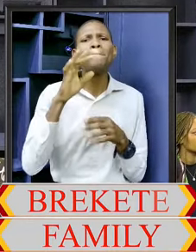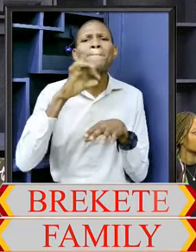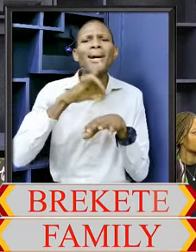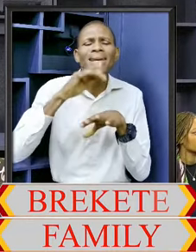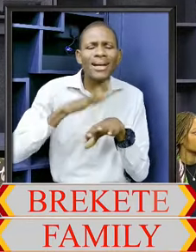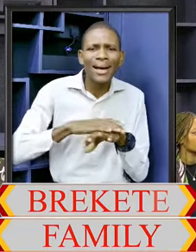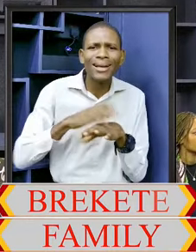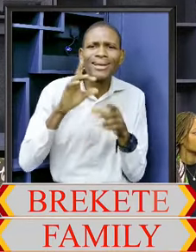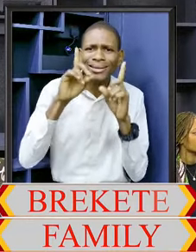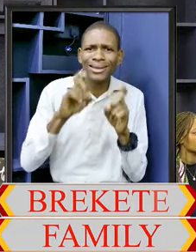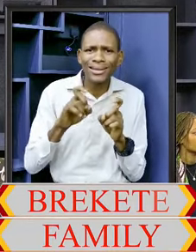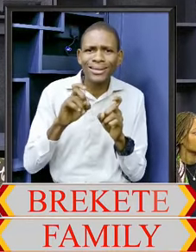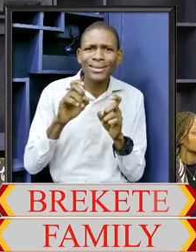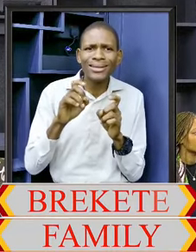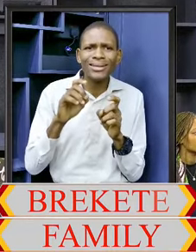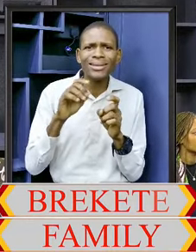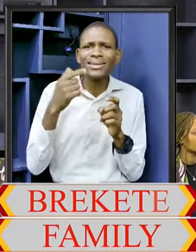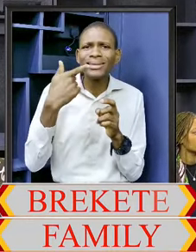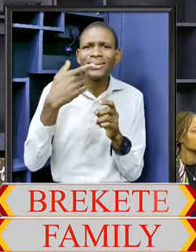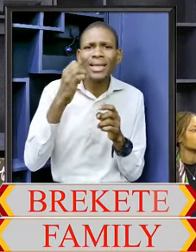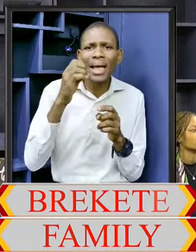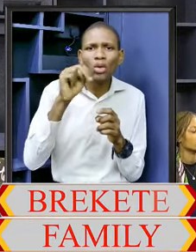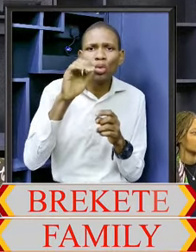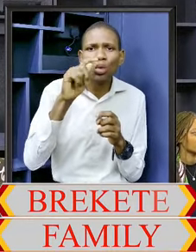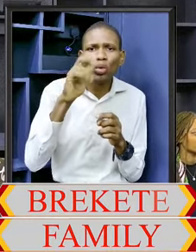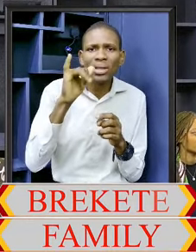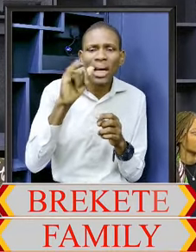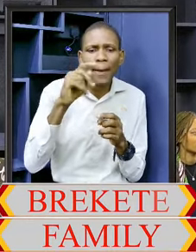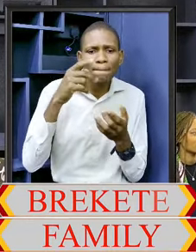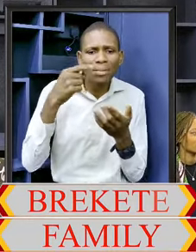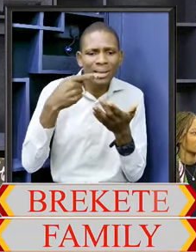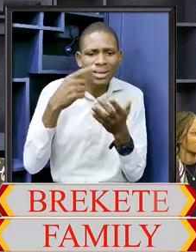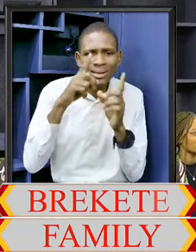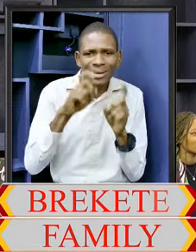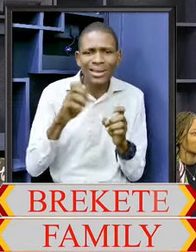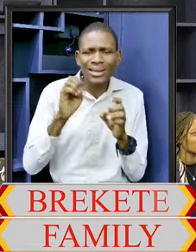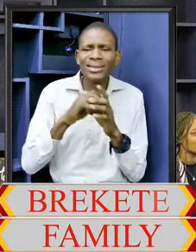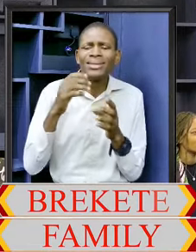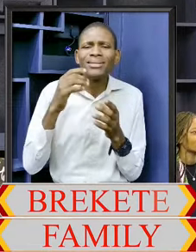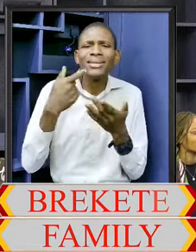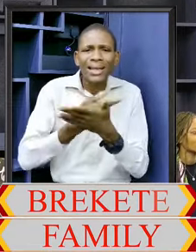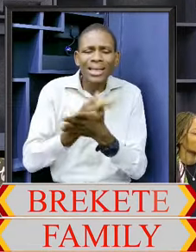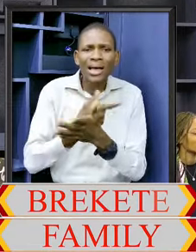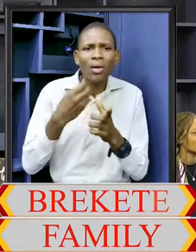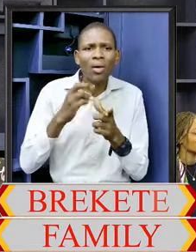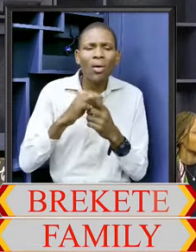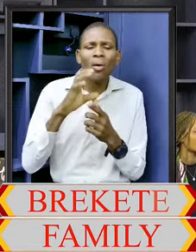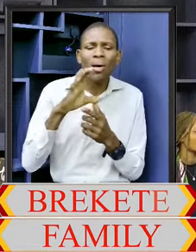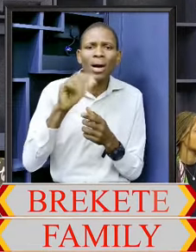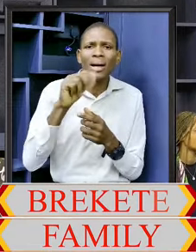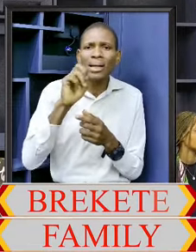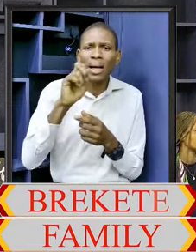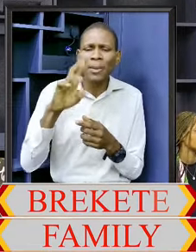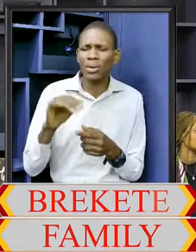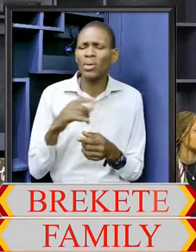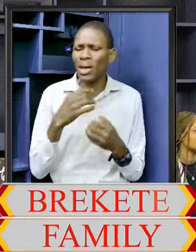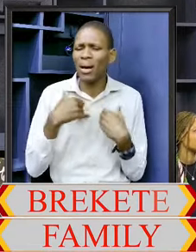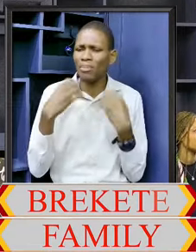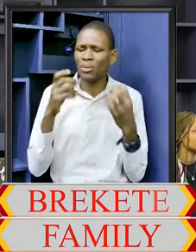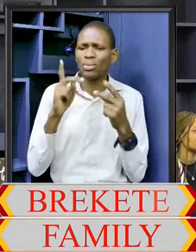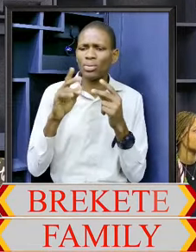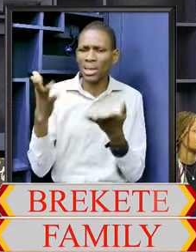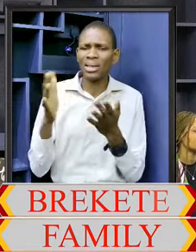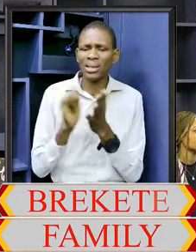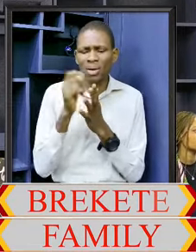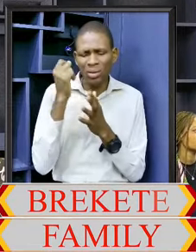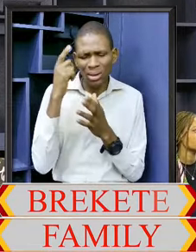Ghana. Malaria, we go Cameroon. No, no good. We no go do them. I will get people here where Sabi and where where. Where Sabi, where